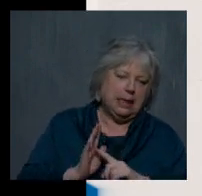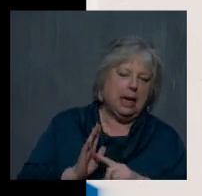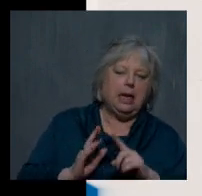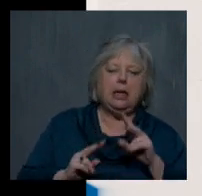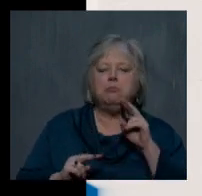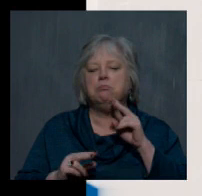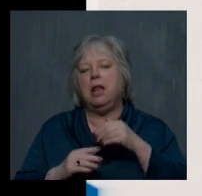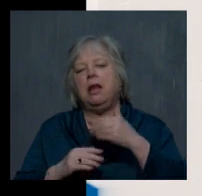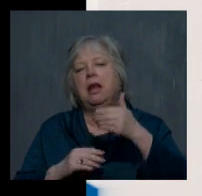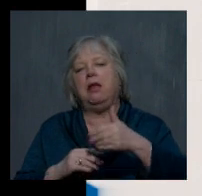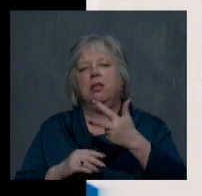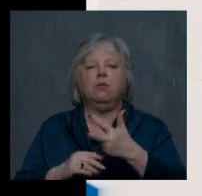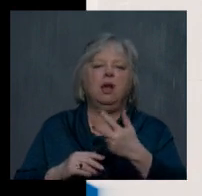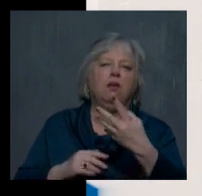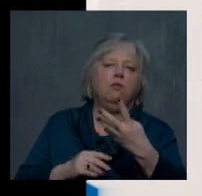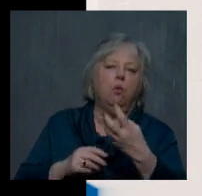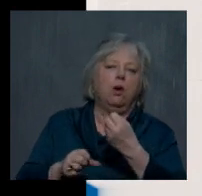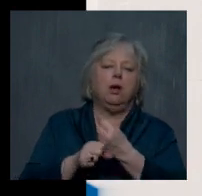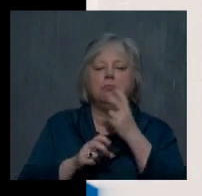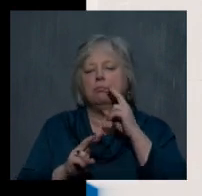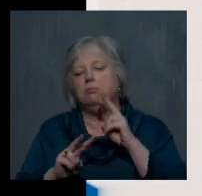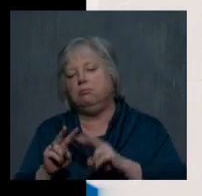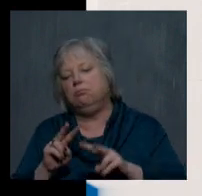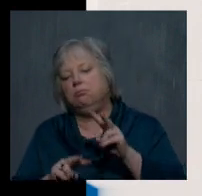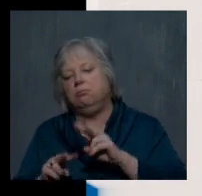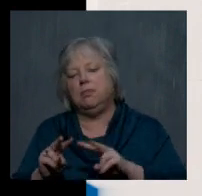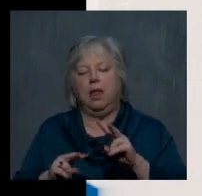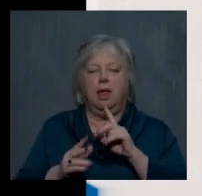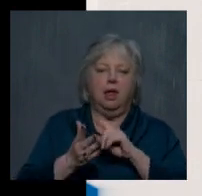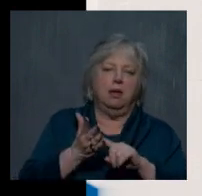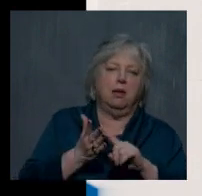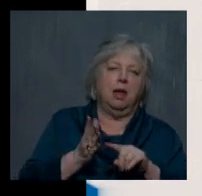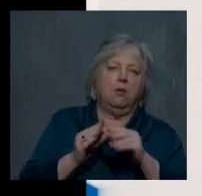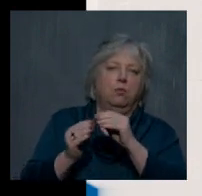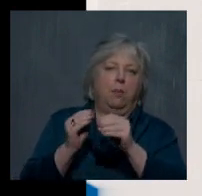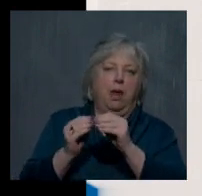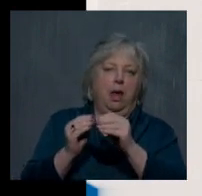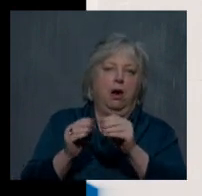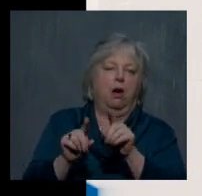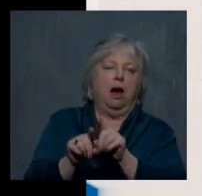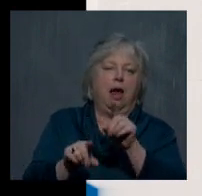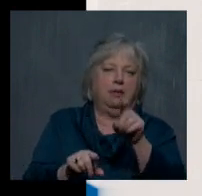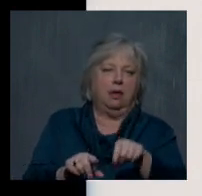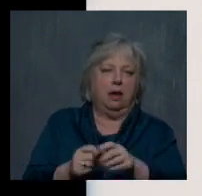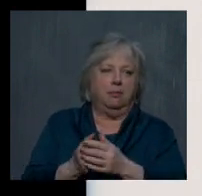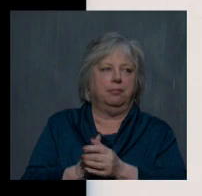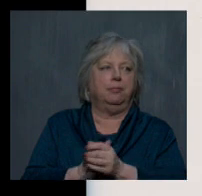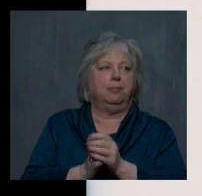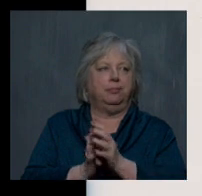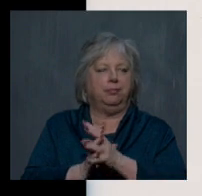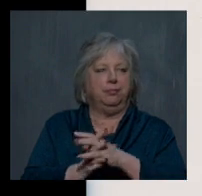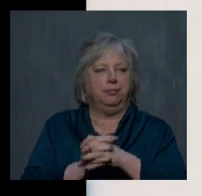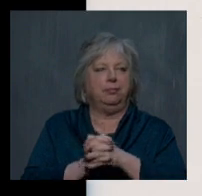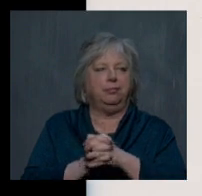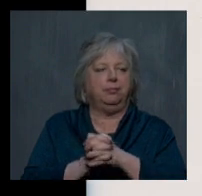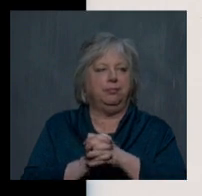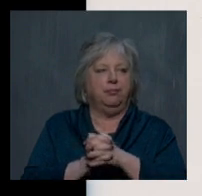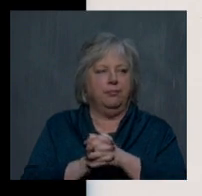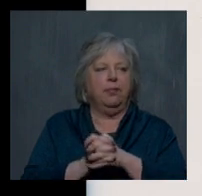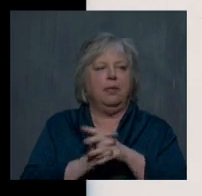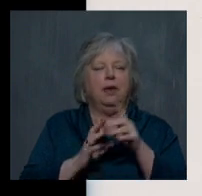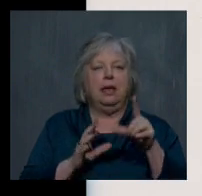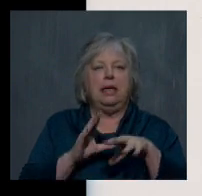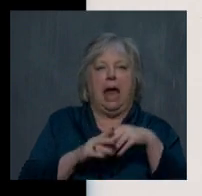3 to 4 years to really evaluate and make the repairs as necessary within that system. Next slide. This is